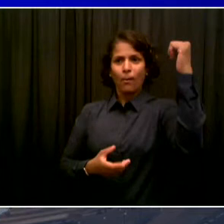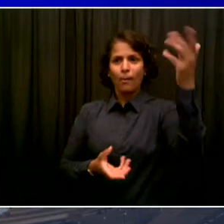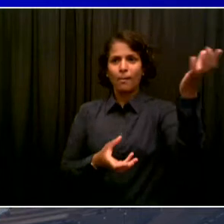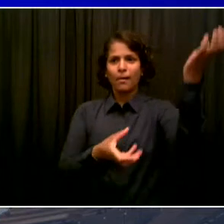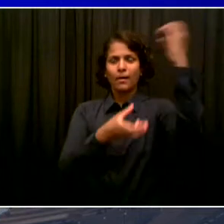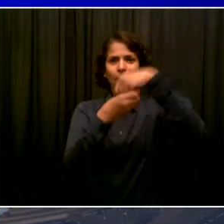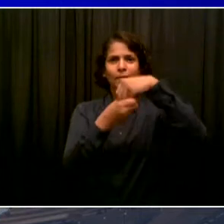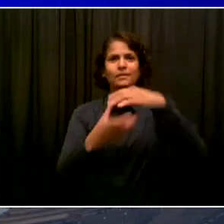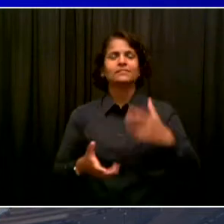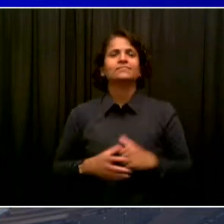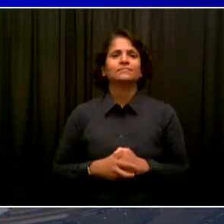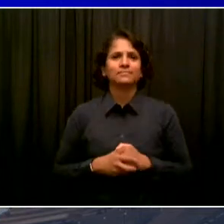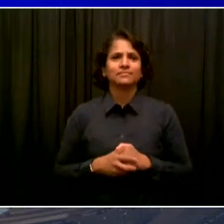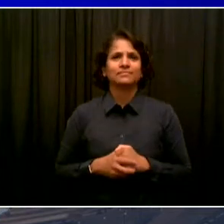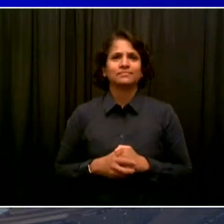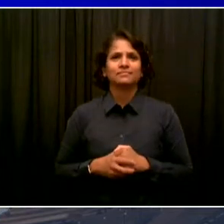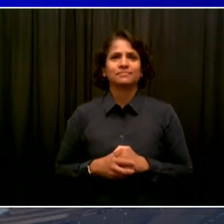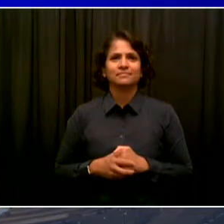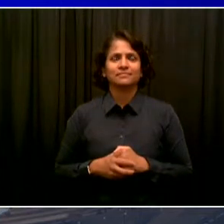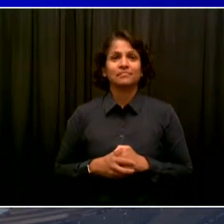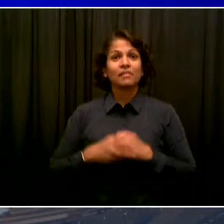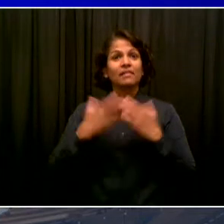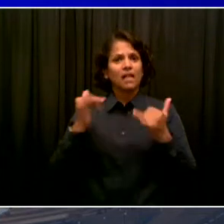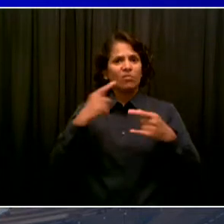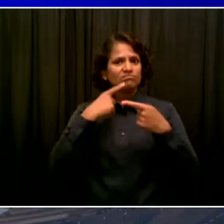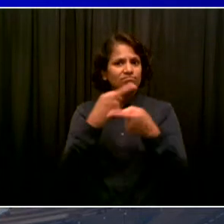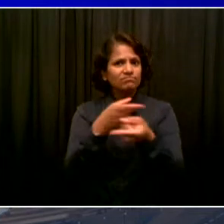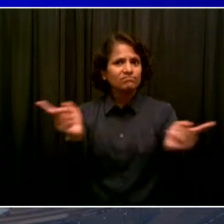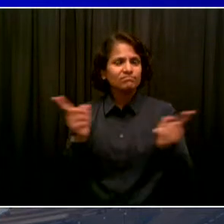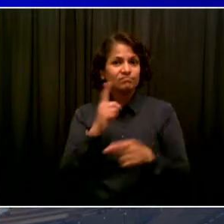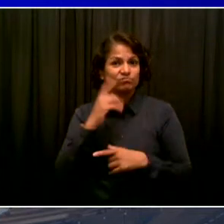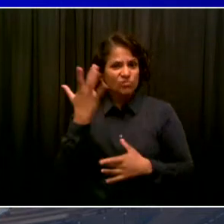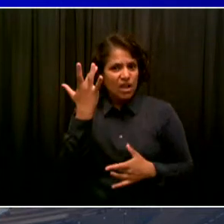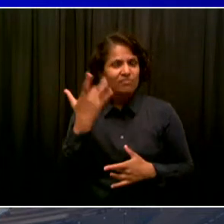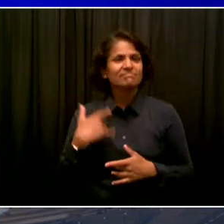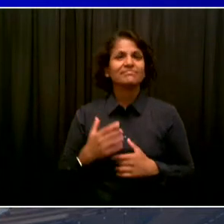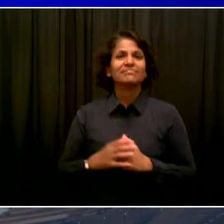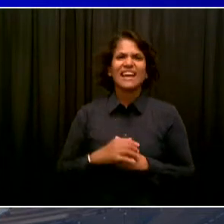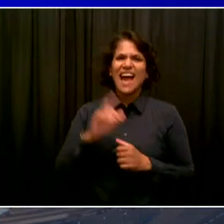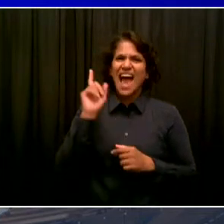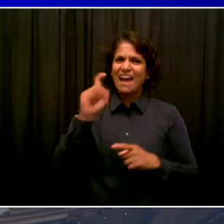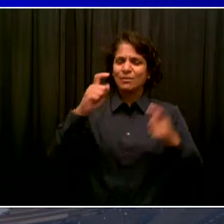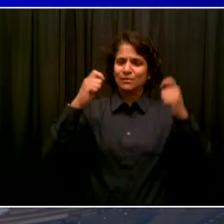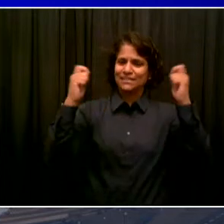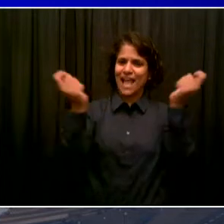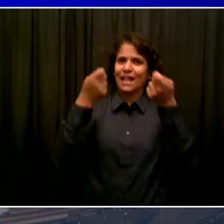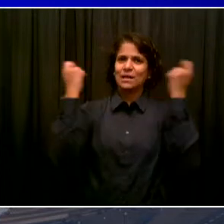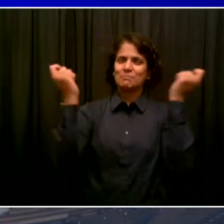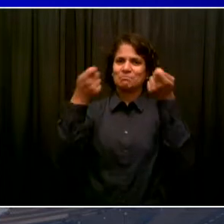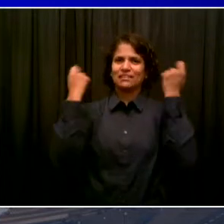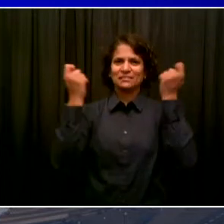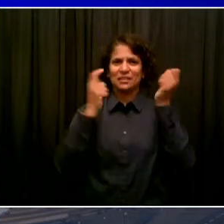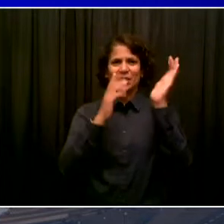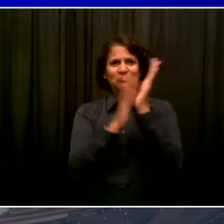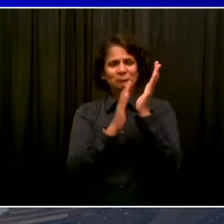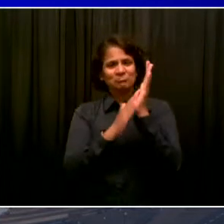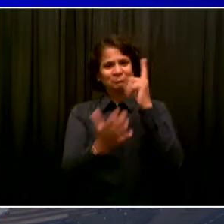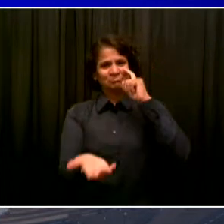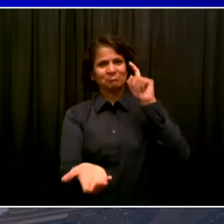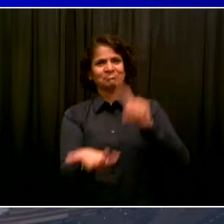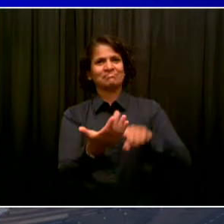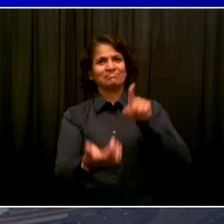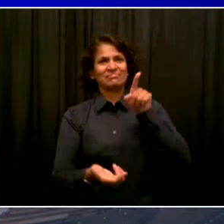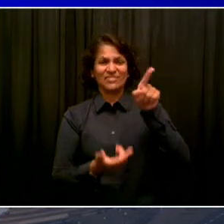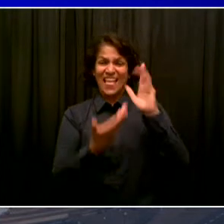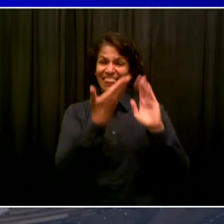And I'm telling you this because it's history worth celebrating. And I'm telling you this because we're about to be joined by someone.